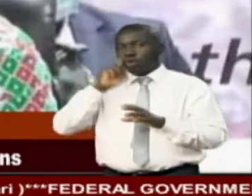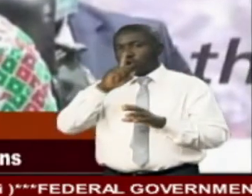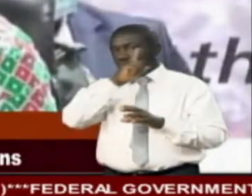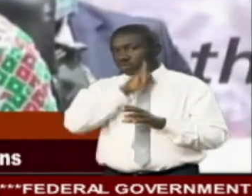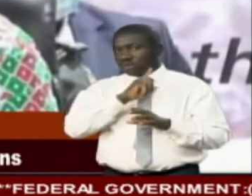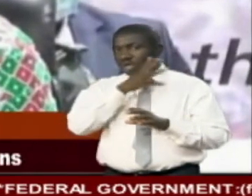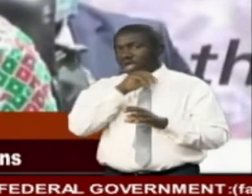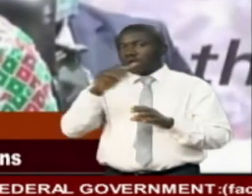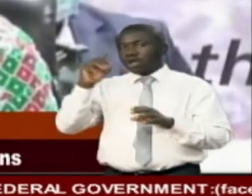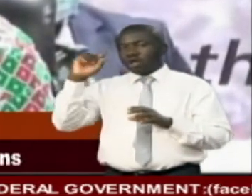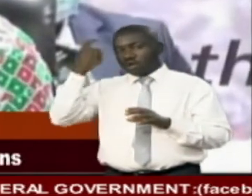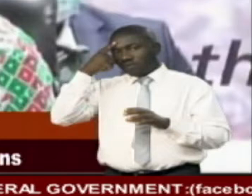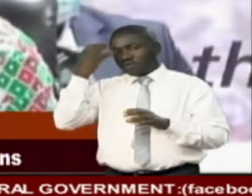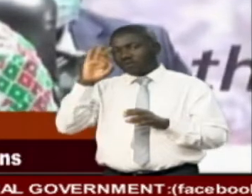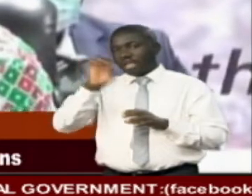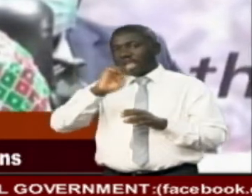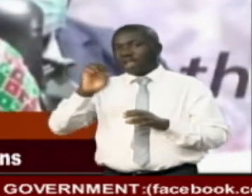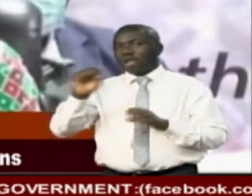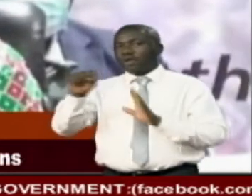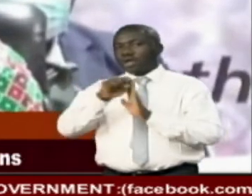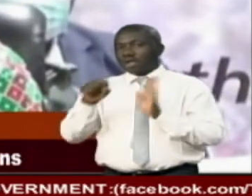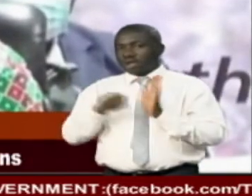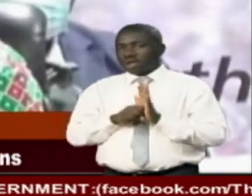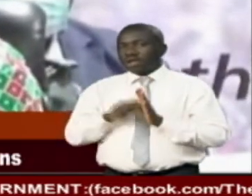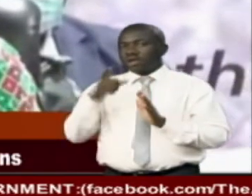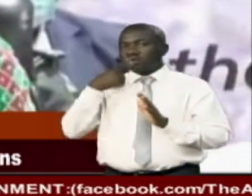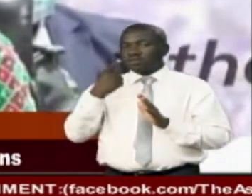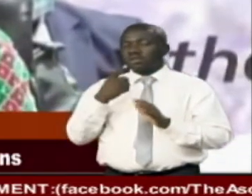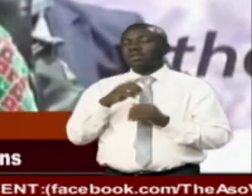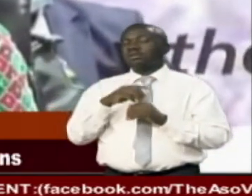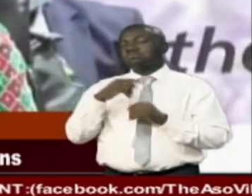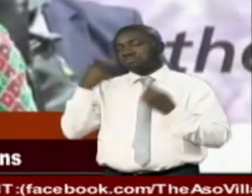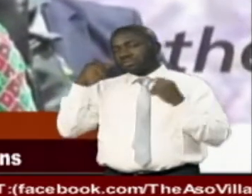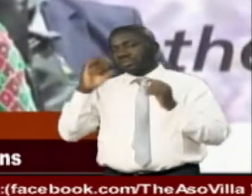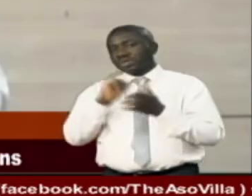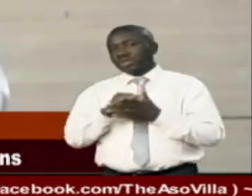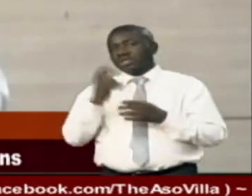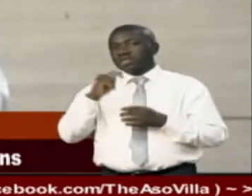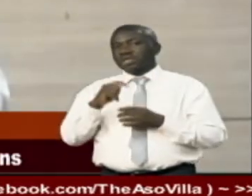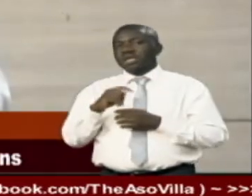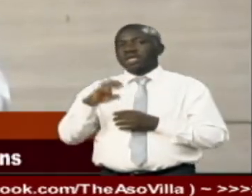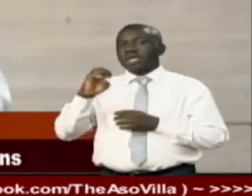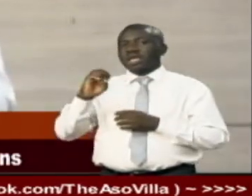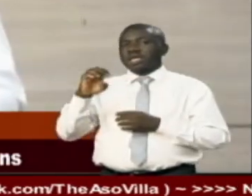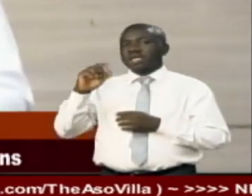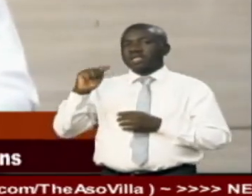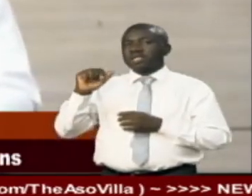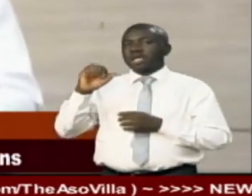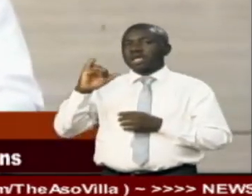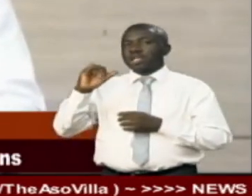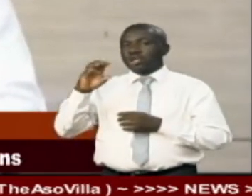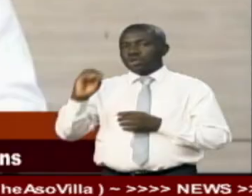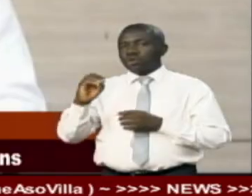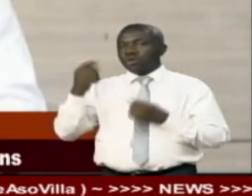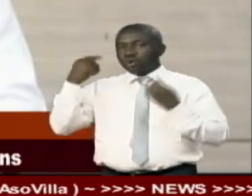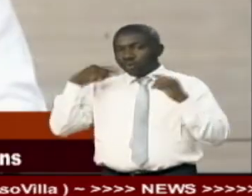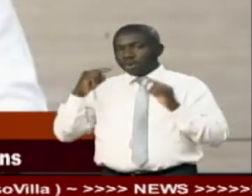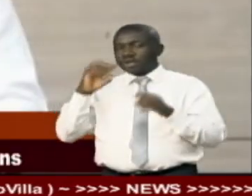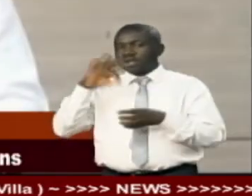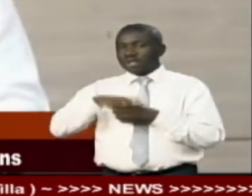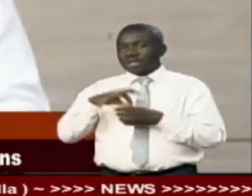and governor of Enugu State, Ifeanyi Ugwuanyi, announced that Abuja Jegede SAN won the election, having